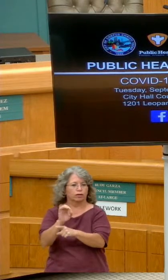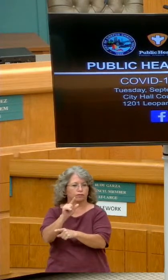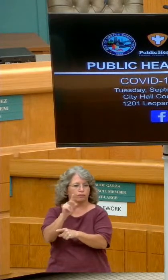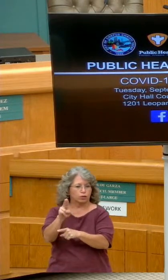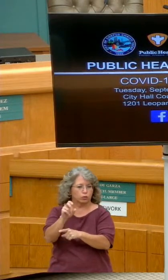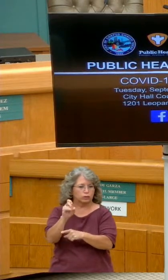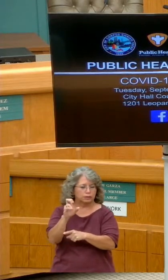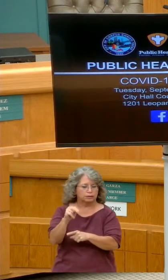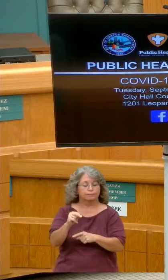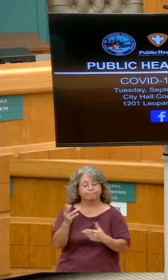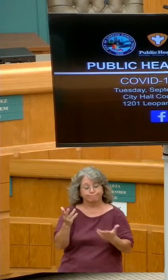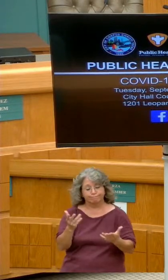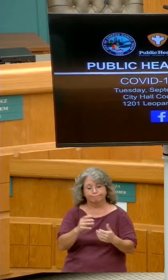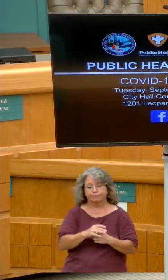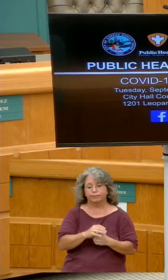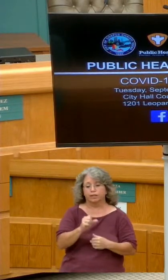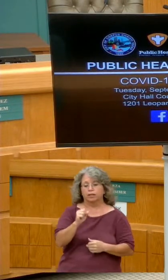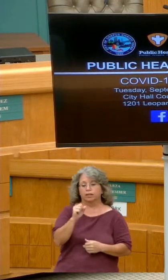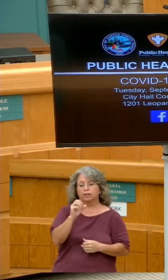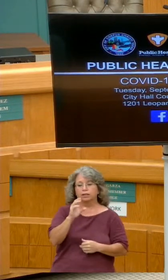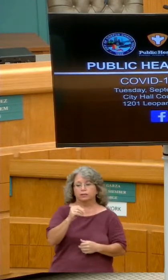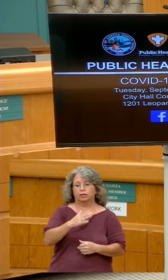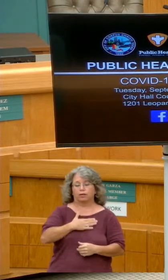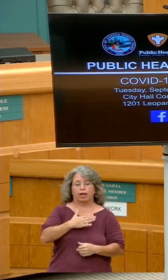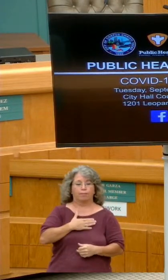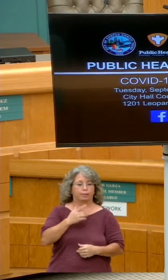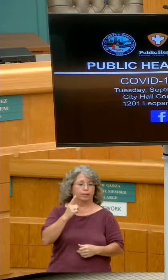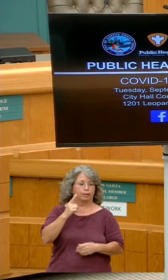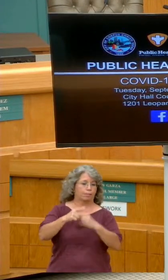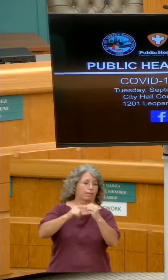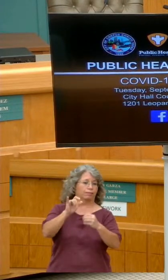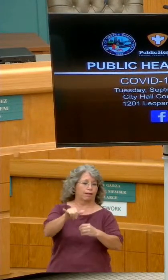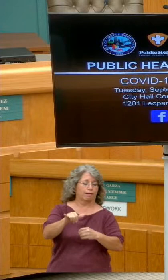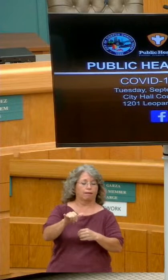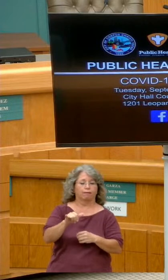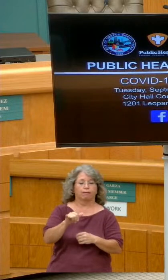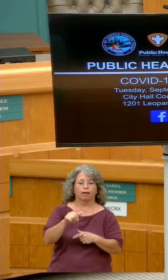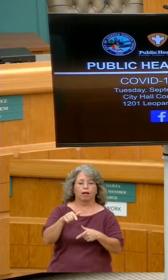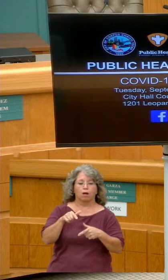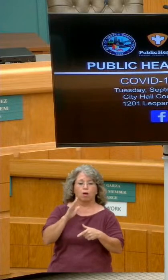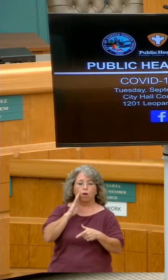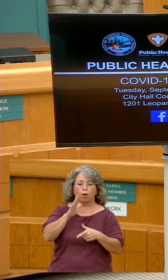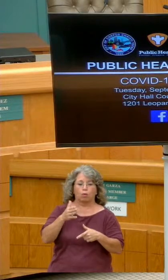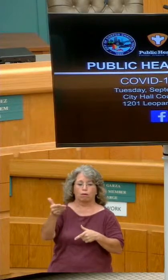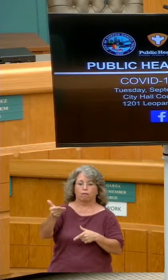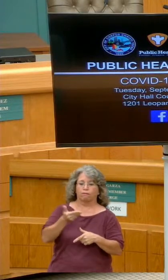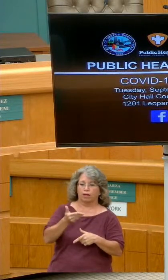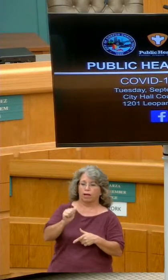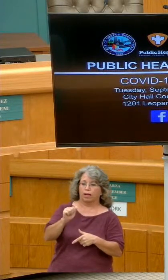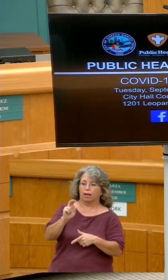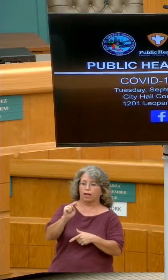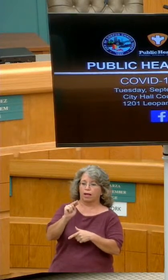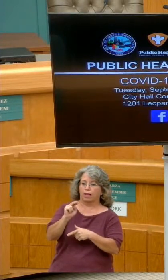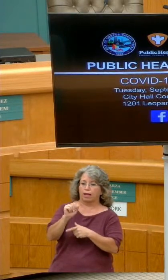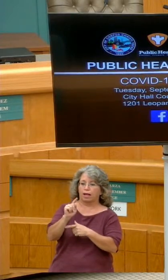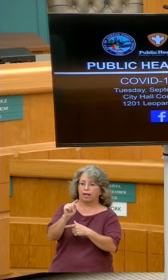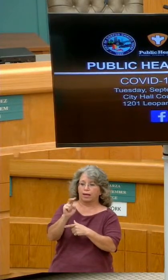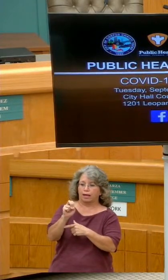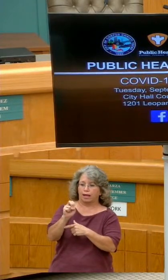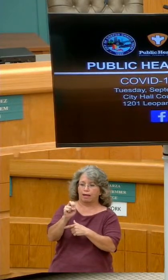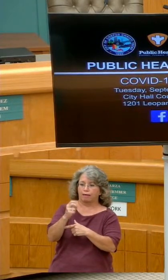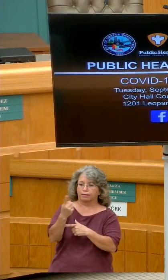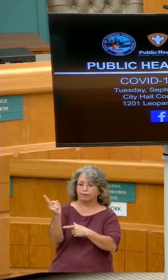So we're grateful for that. And I'll let Annette come up now and give you the statistics on